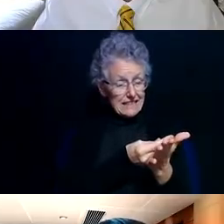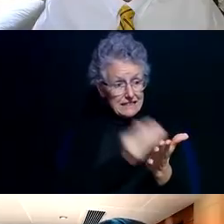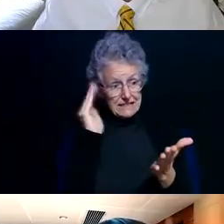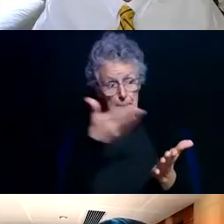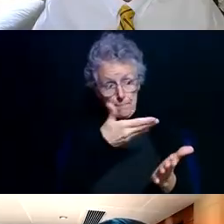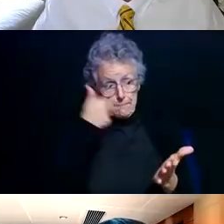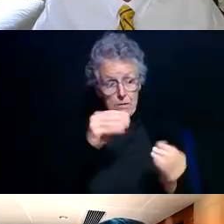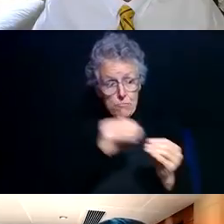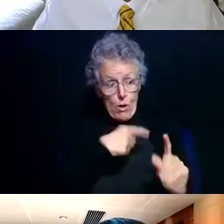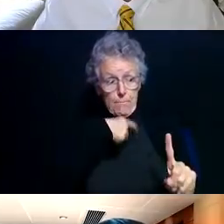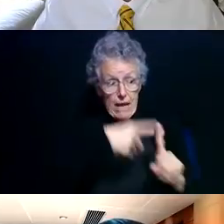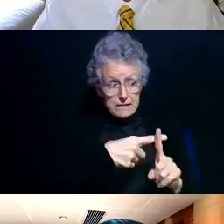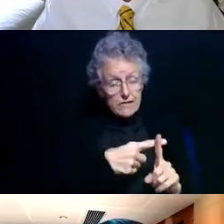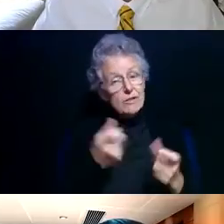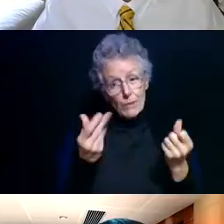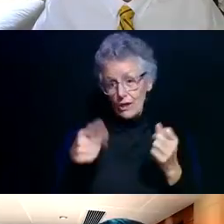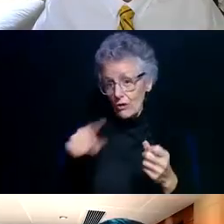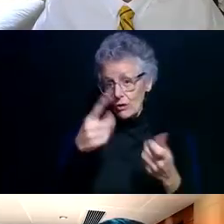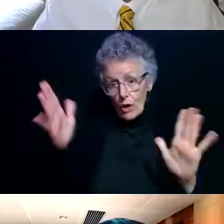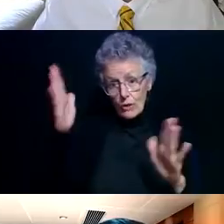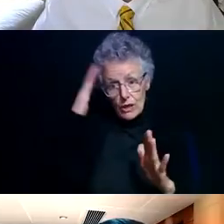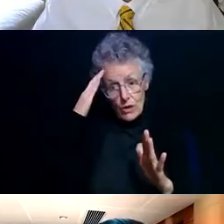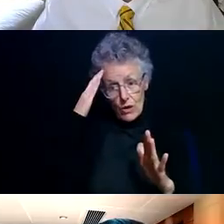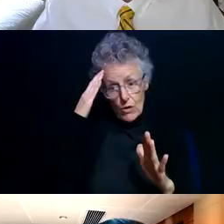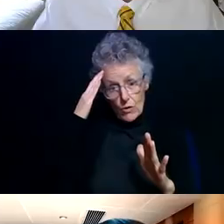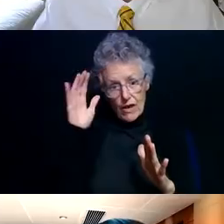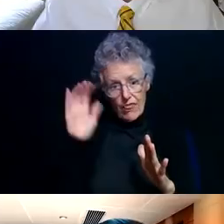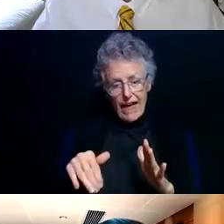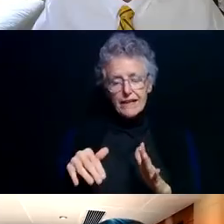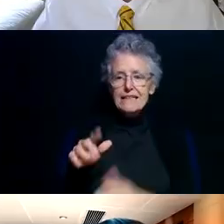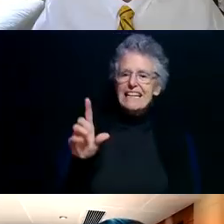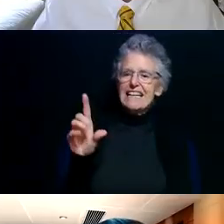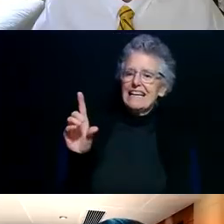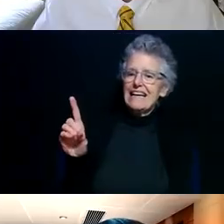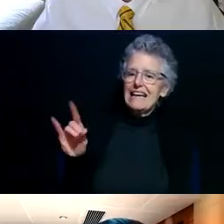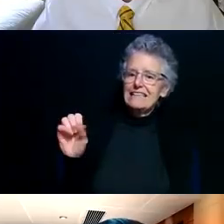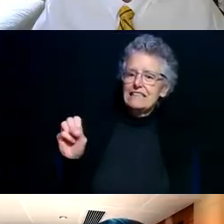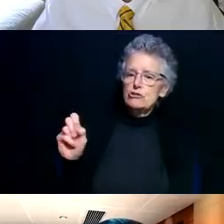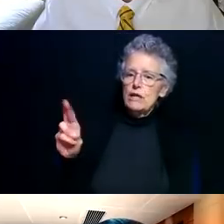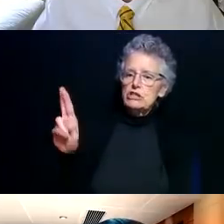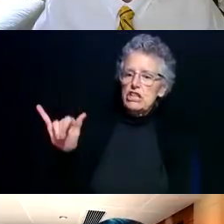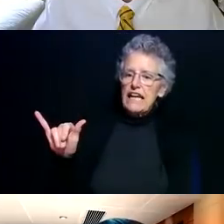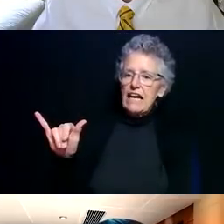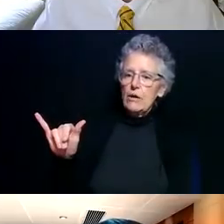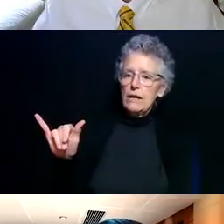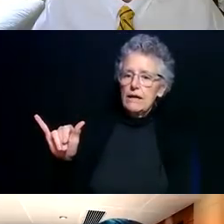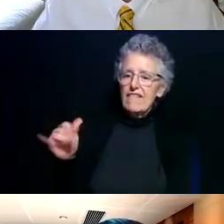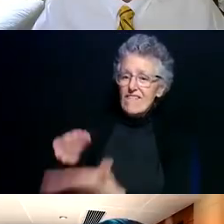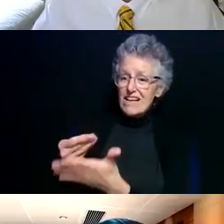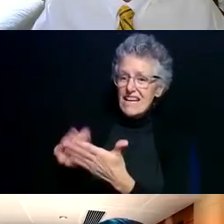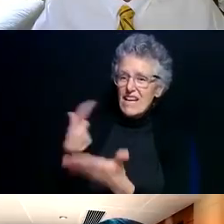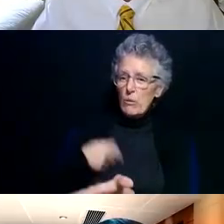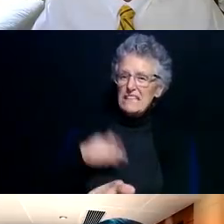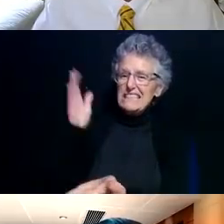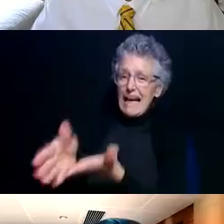see, because many of you know that discretionary funding was something that we stopped to try to get there. So that's where